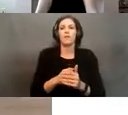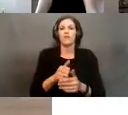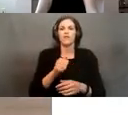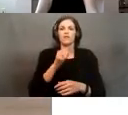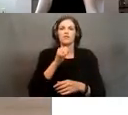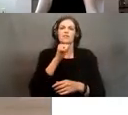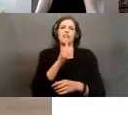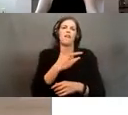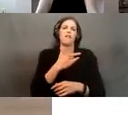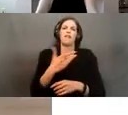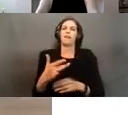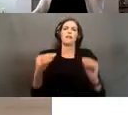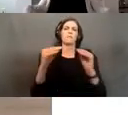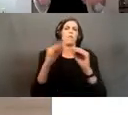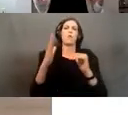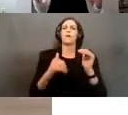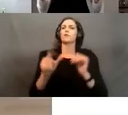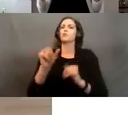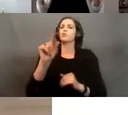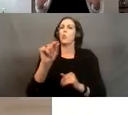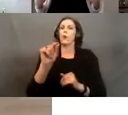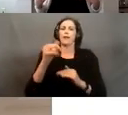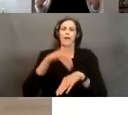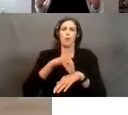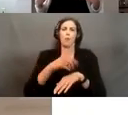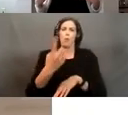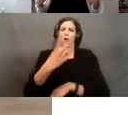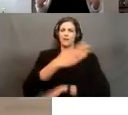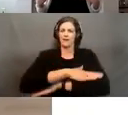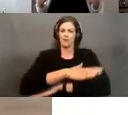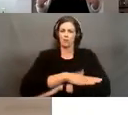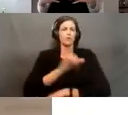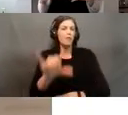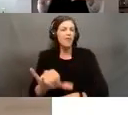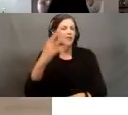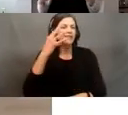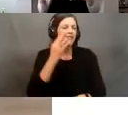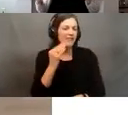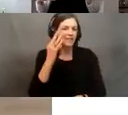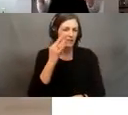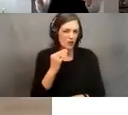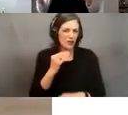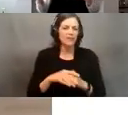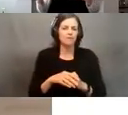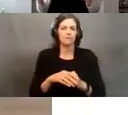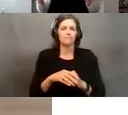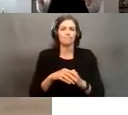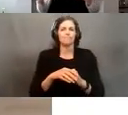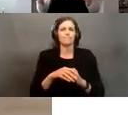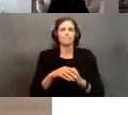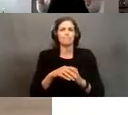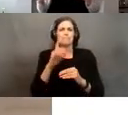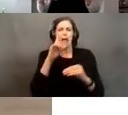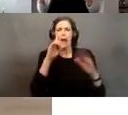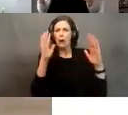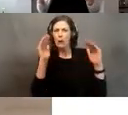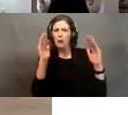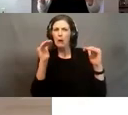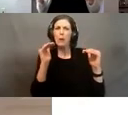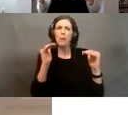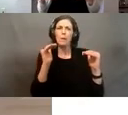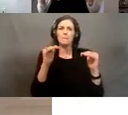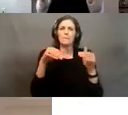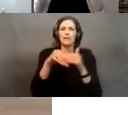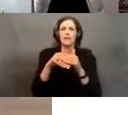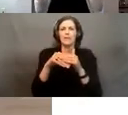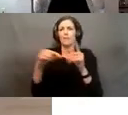20 people at a table. So that's the experience. And I hope that both in words